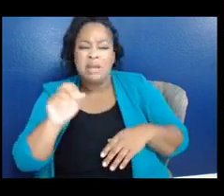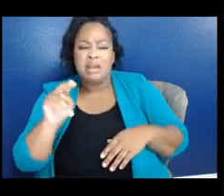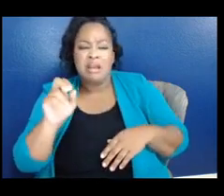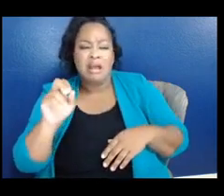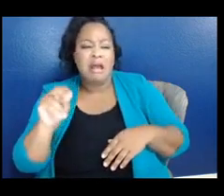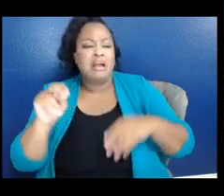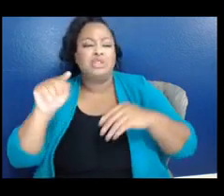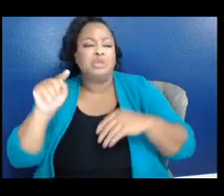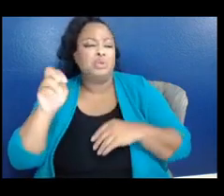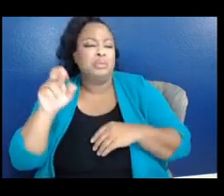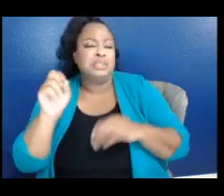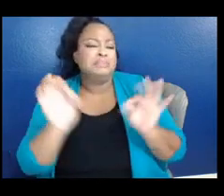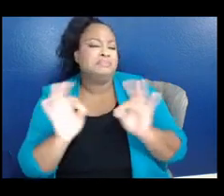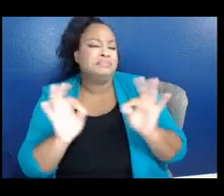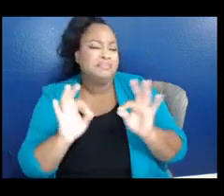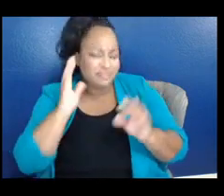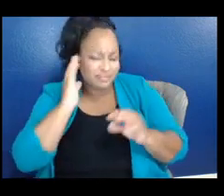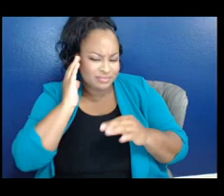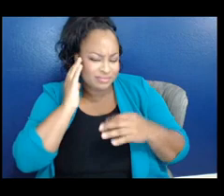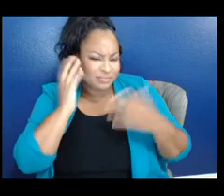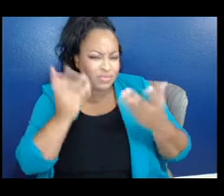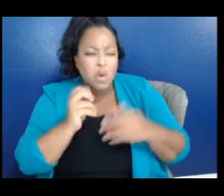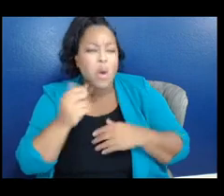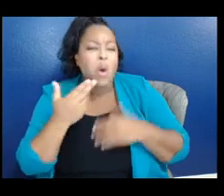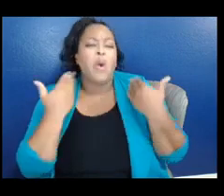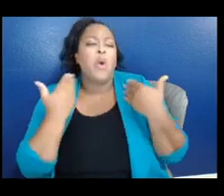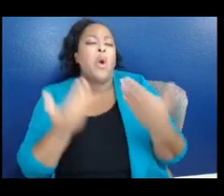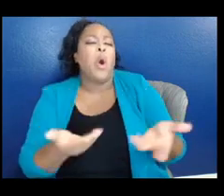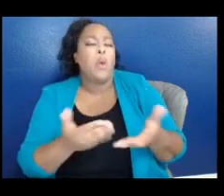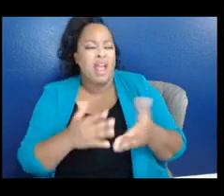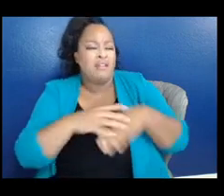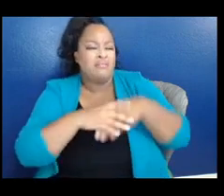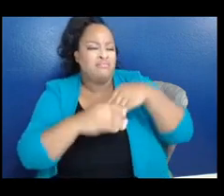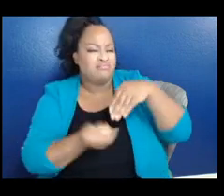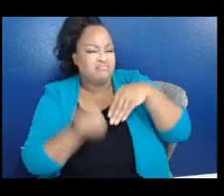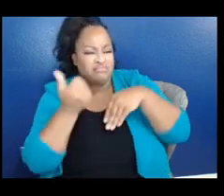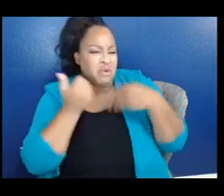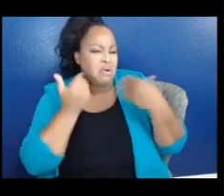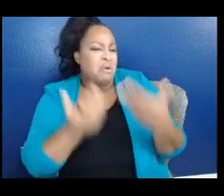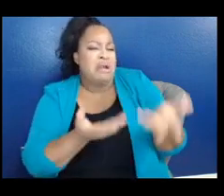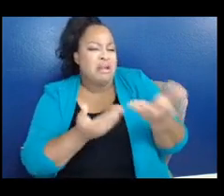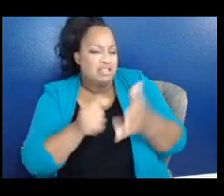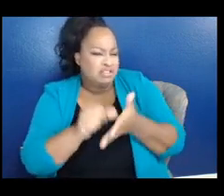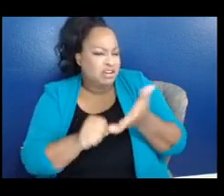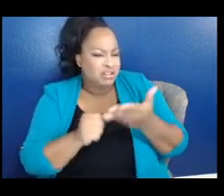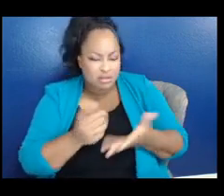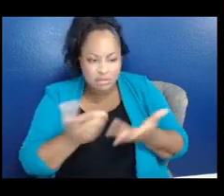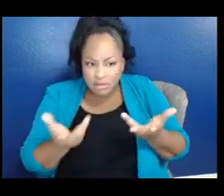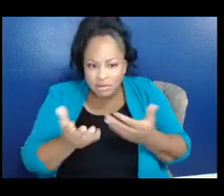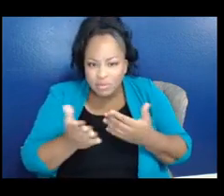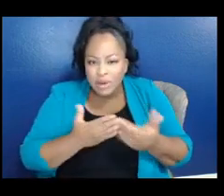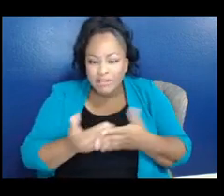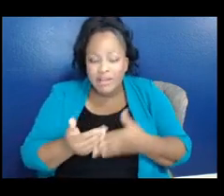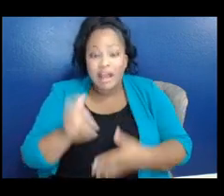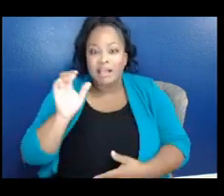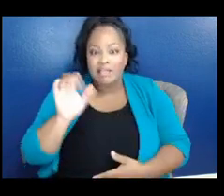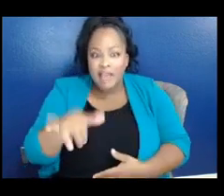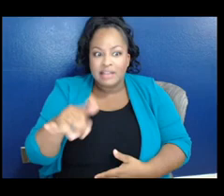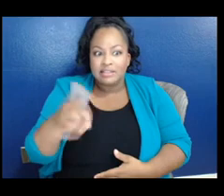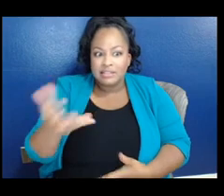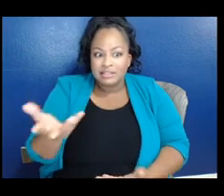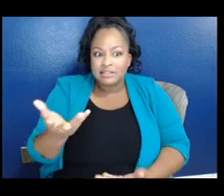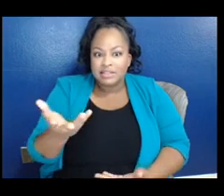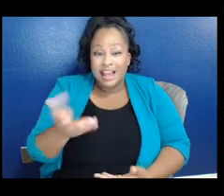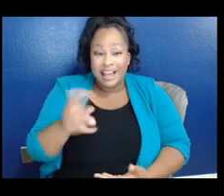benign tumors. You know, they're just, you know, I'll just go have a hysterectomy or, you know, whatever. This is